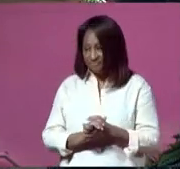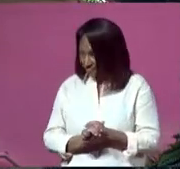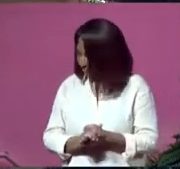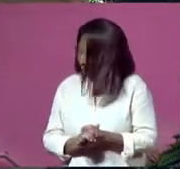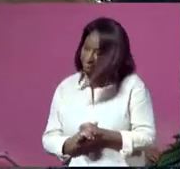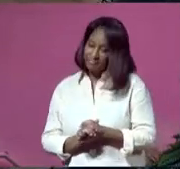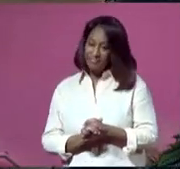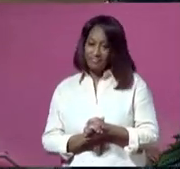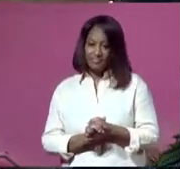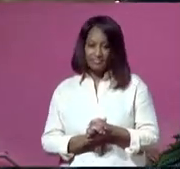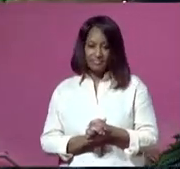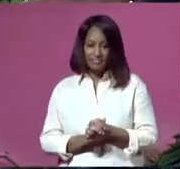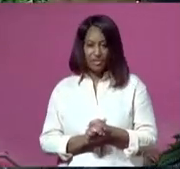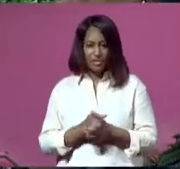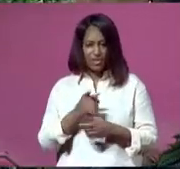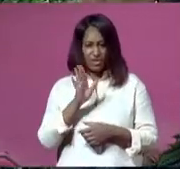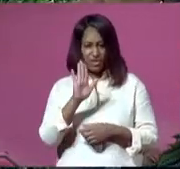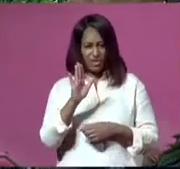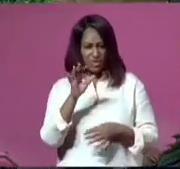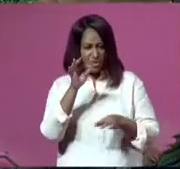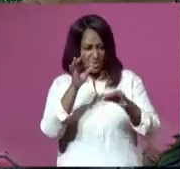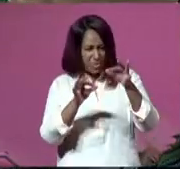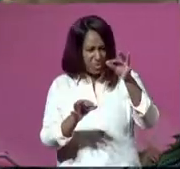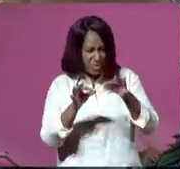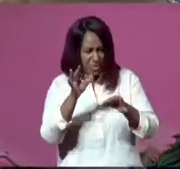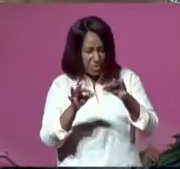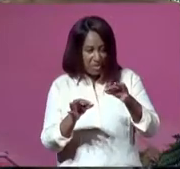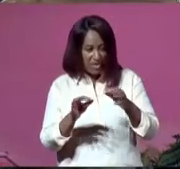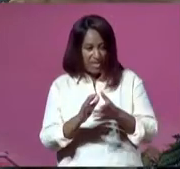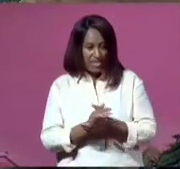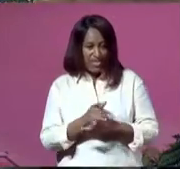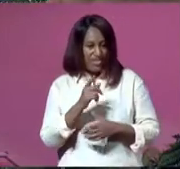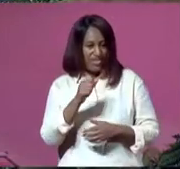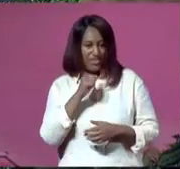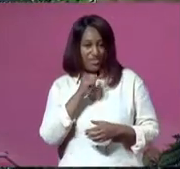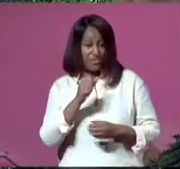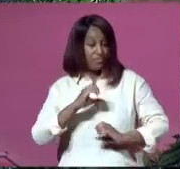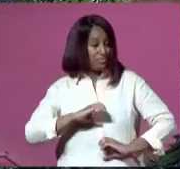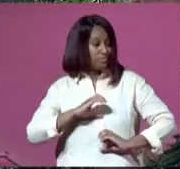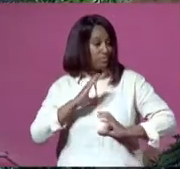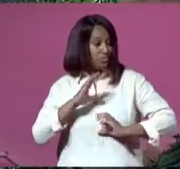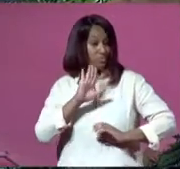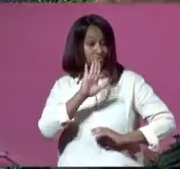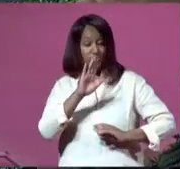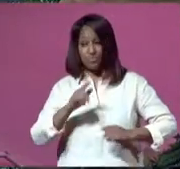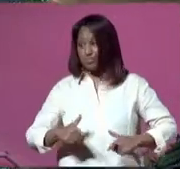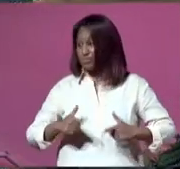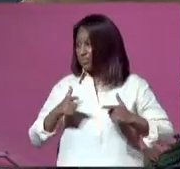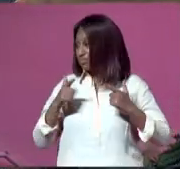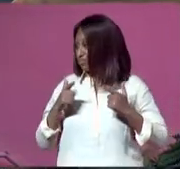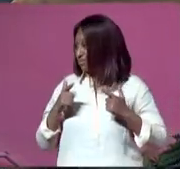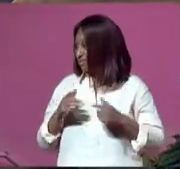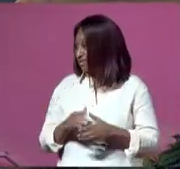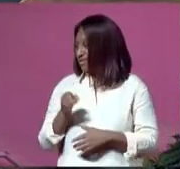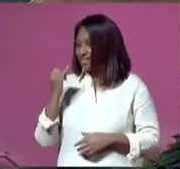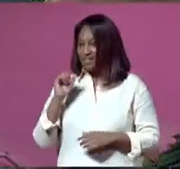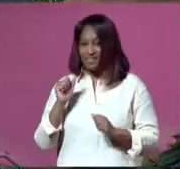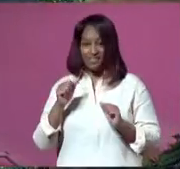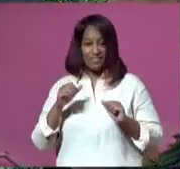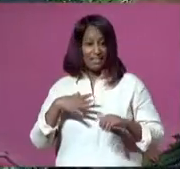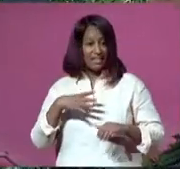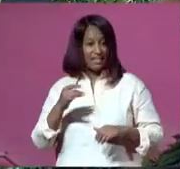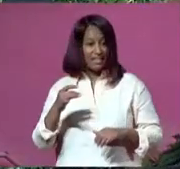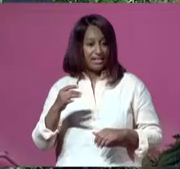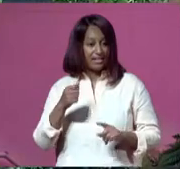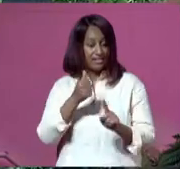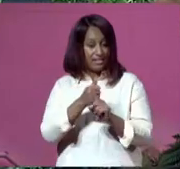That water pot of judgment is really a water pot of insecurity, because the only way you can like you is when you can talk bad about